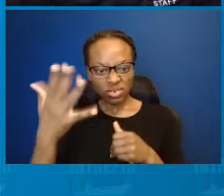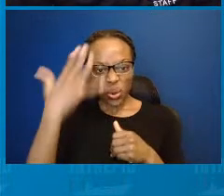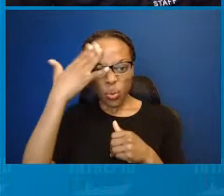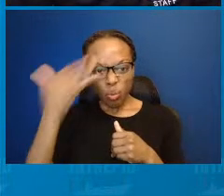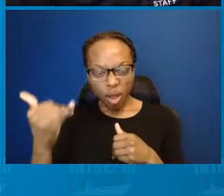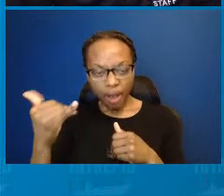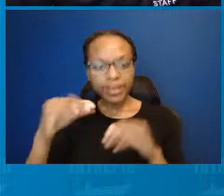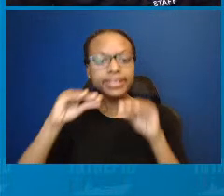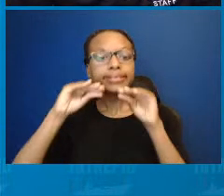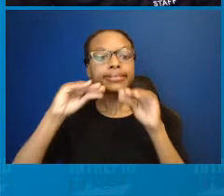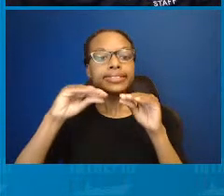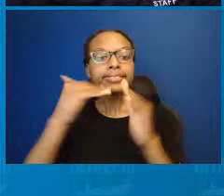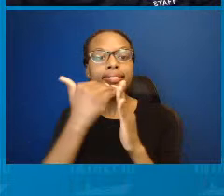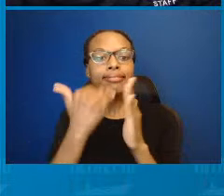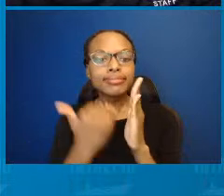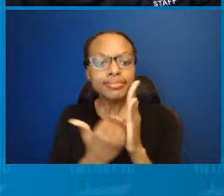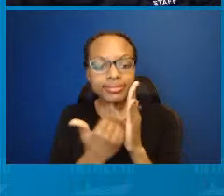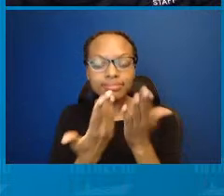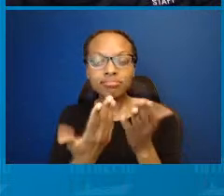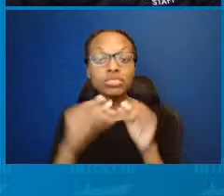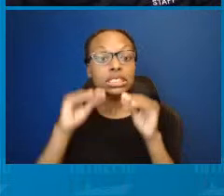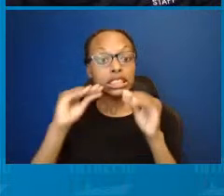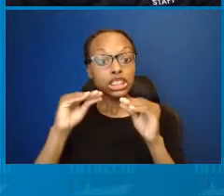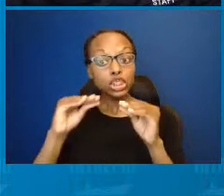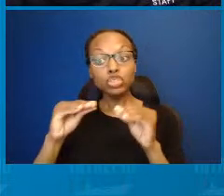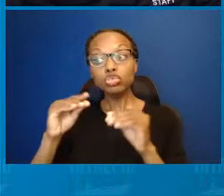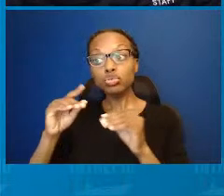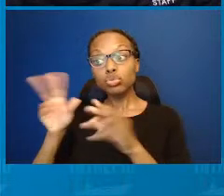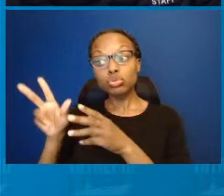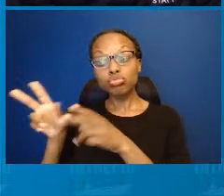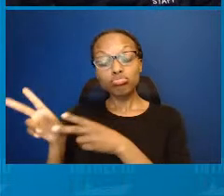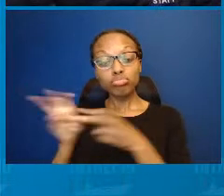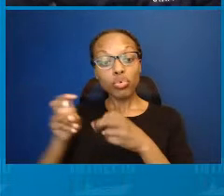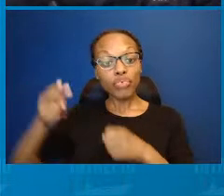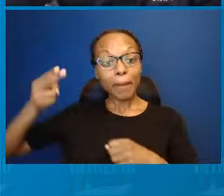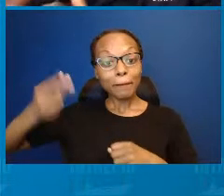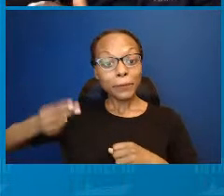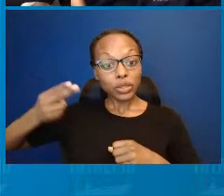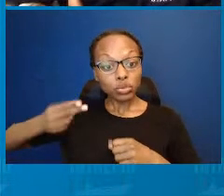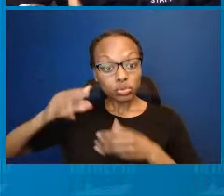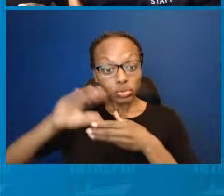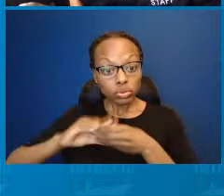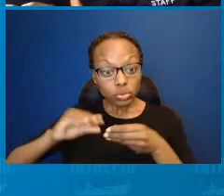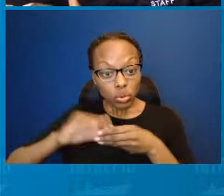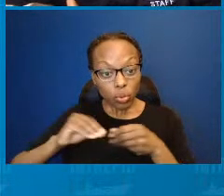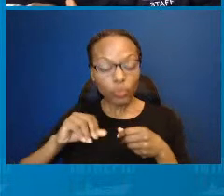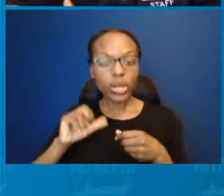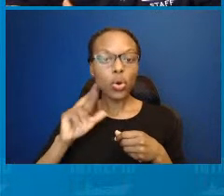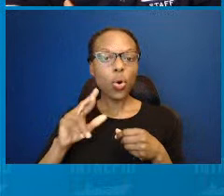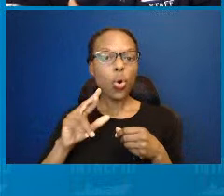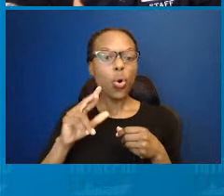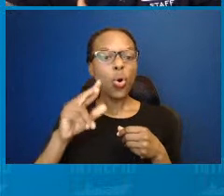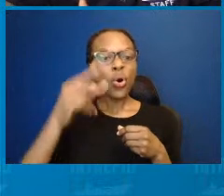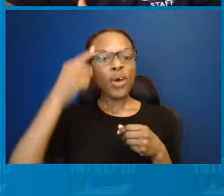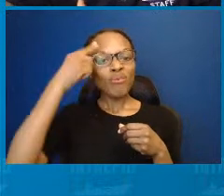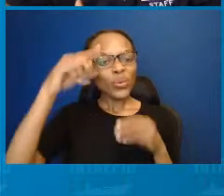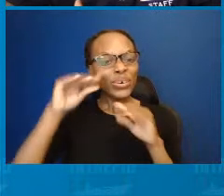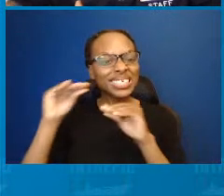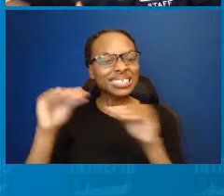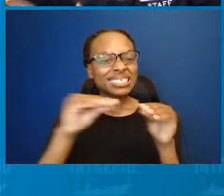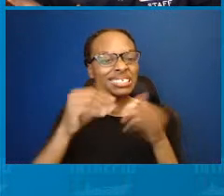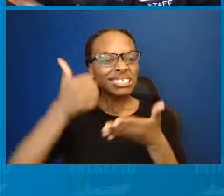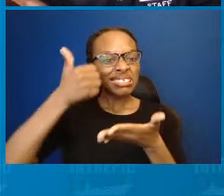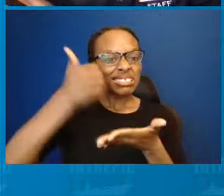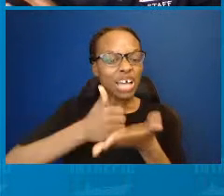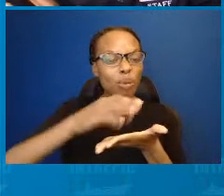other individuals, right? Now, and I see that we're asking also if there are any Geminis in the house. Now,